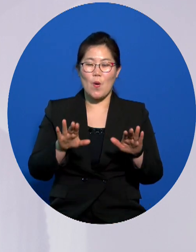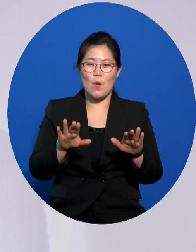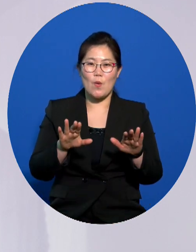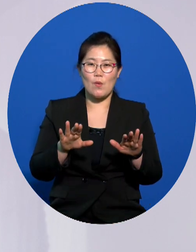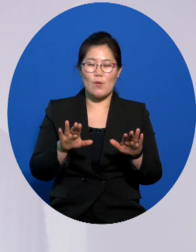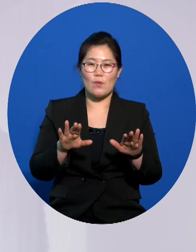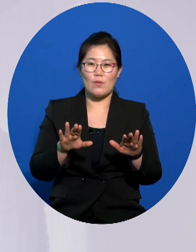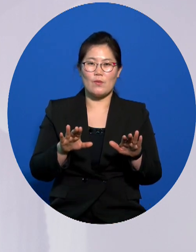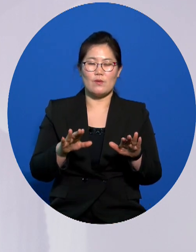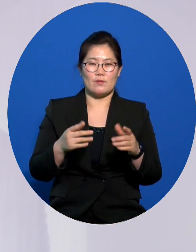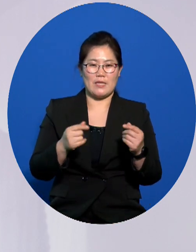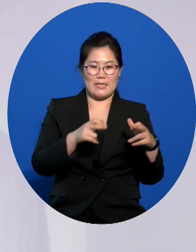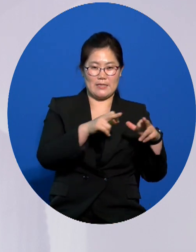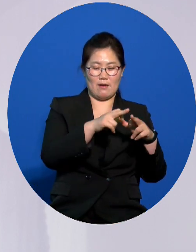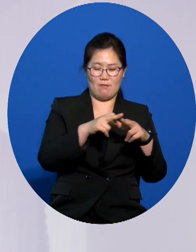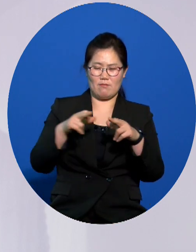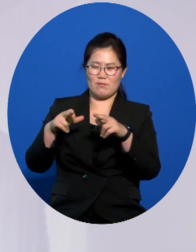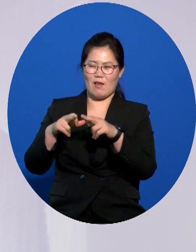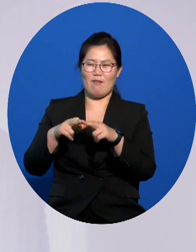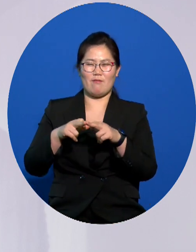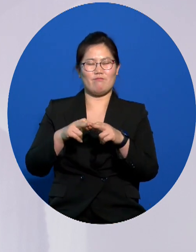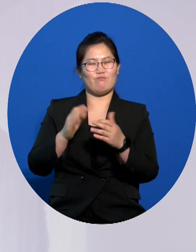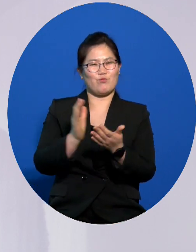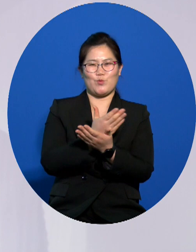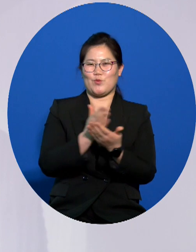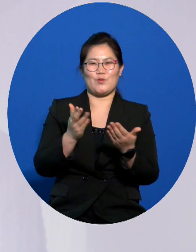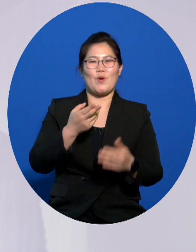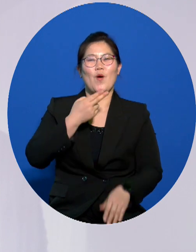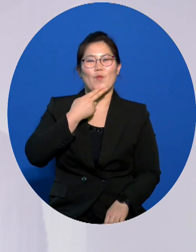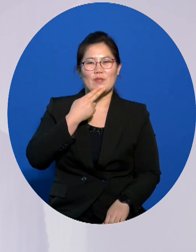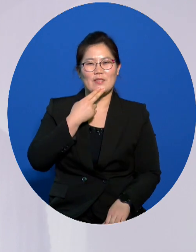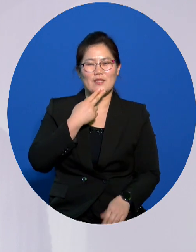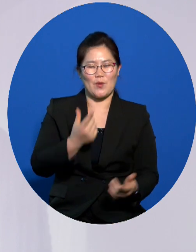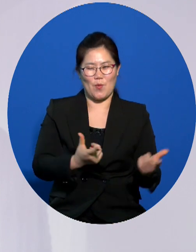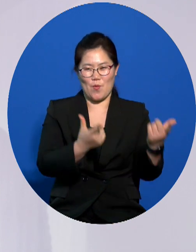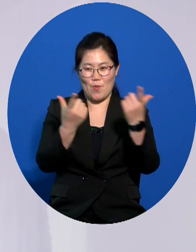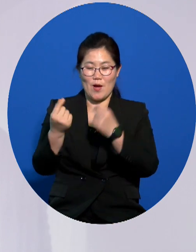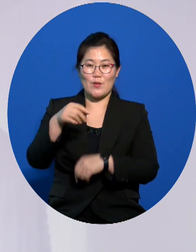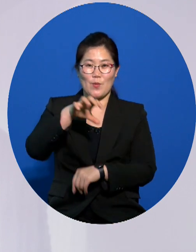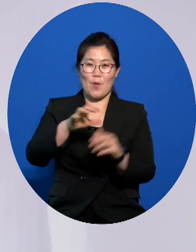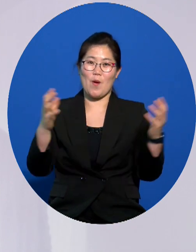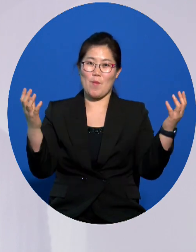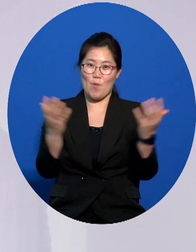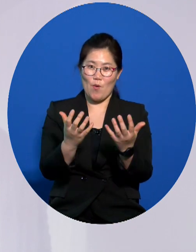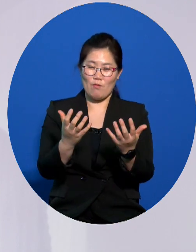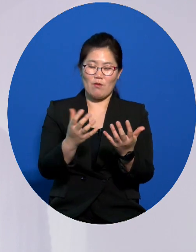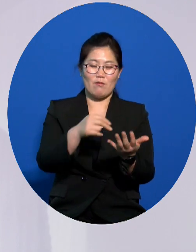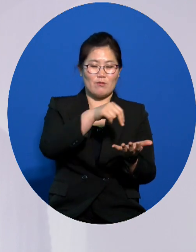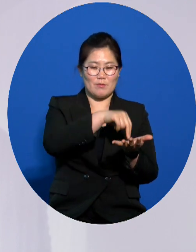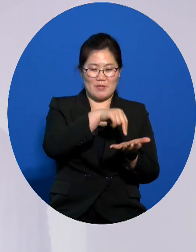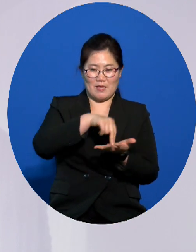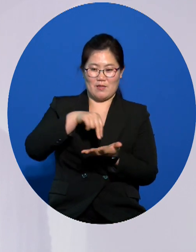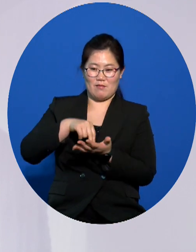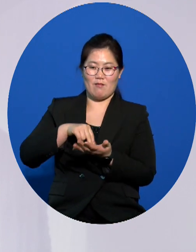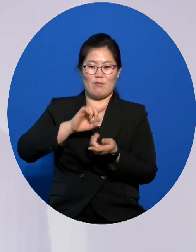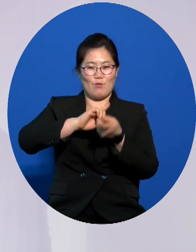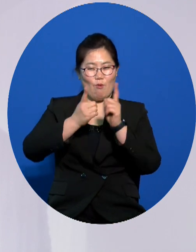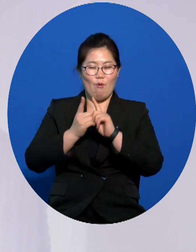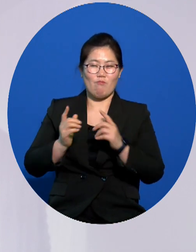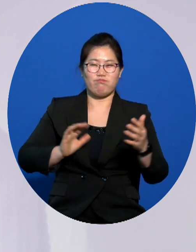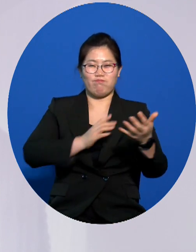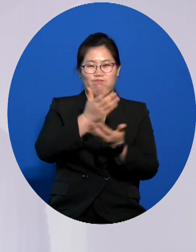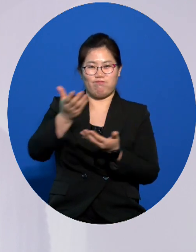table. I do hope that we will live in an inclusive society where there is no